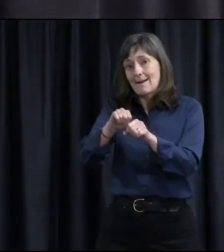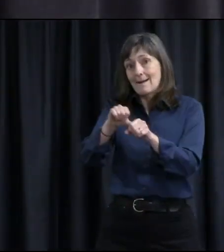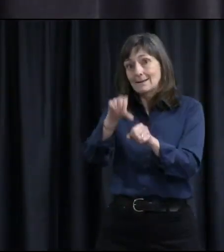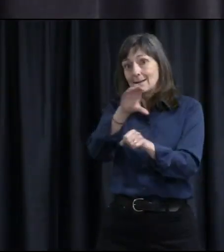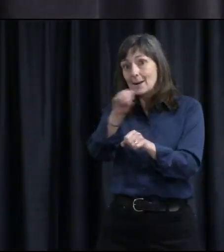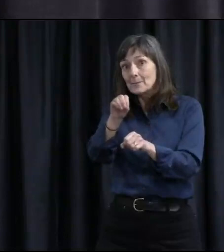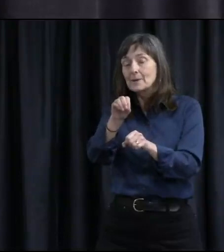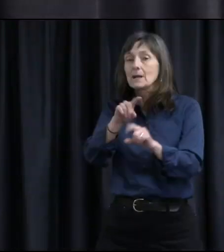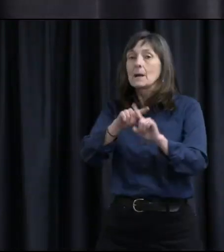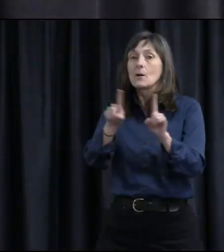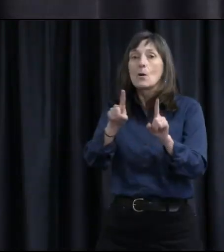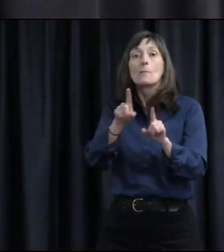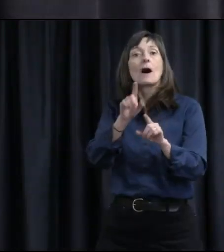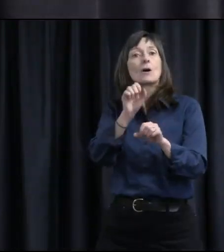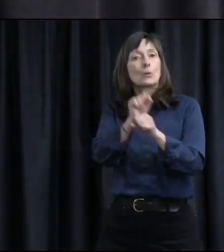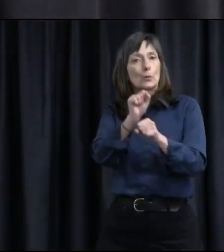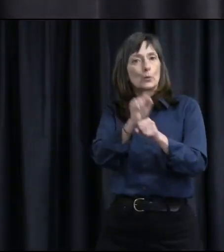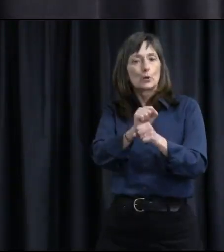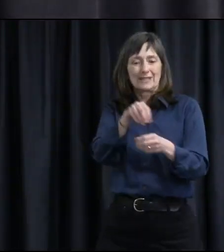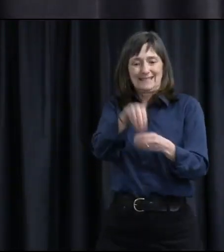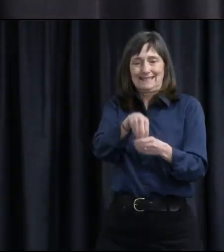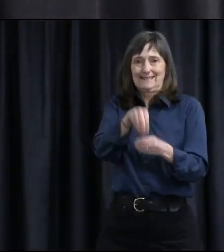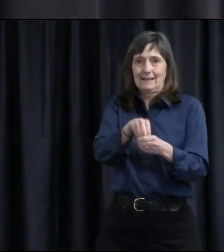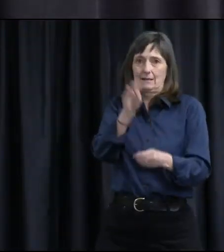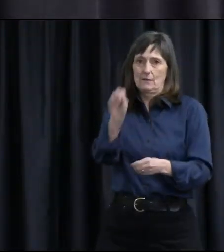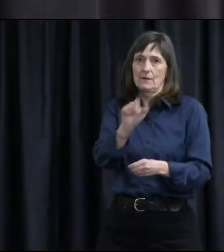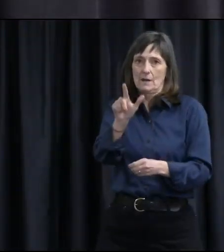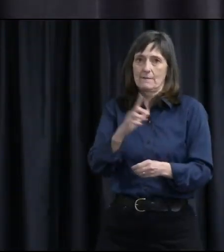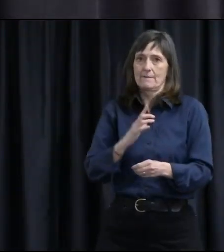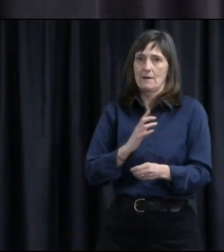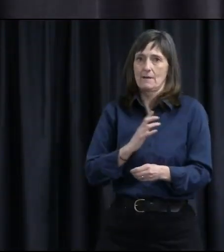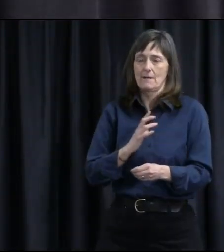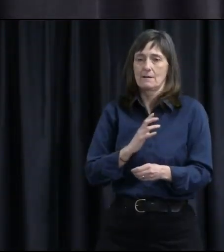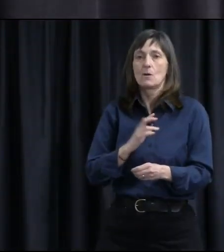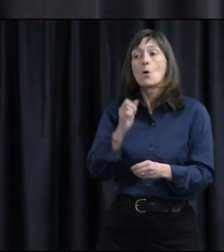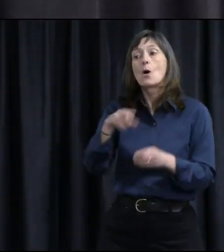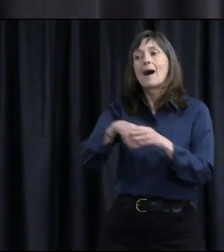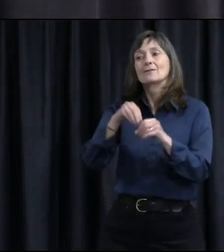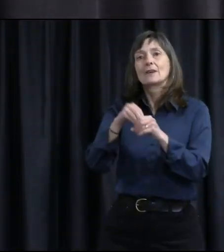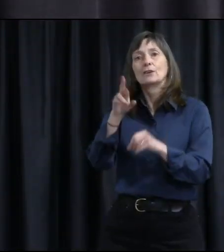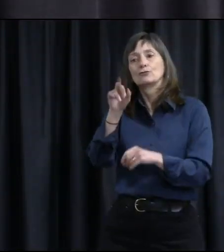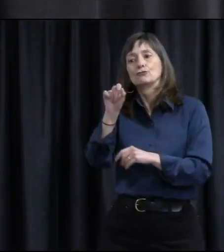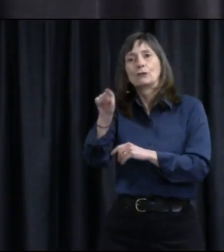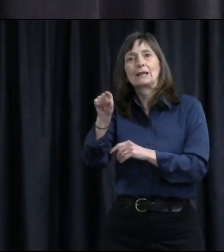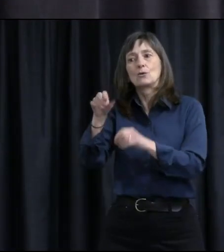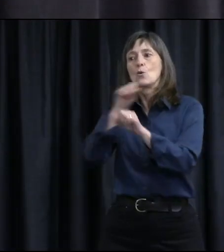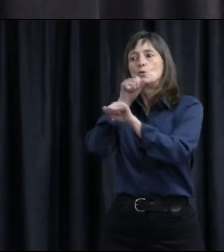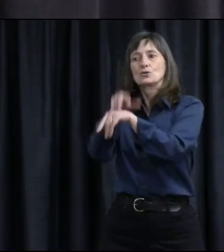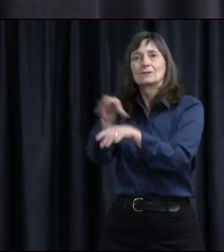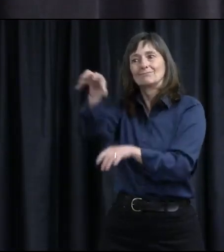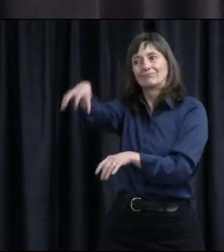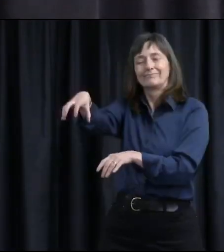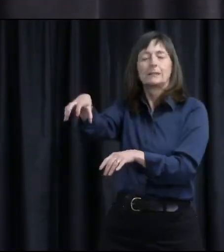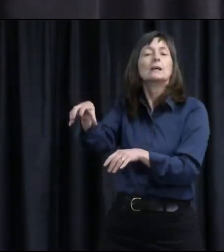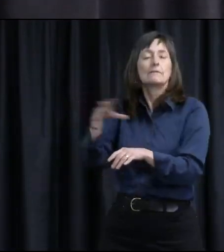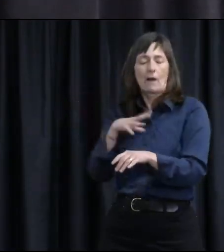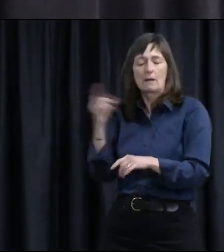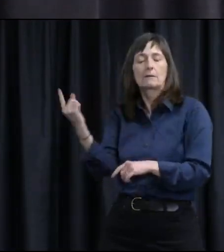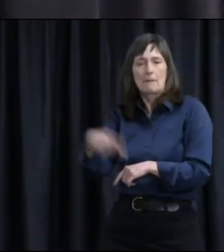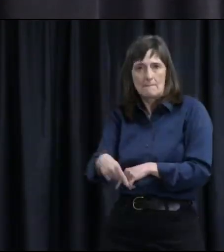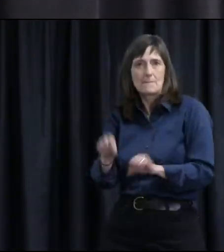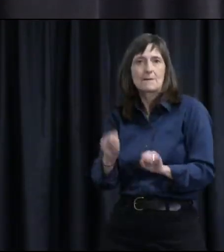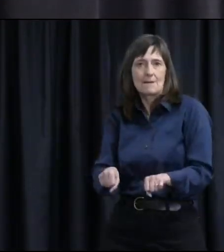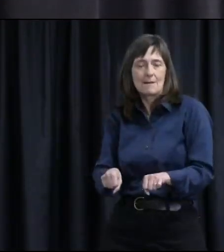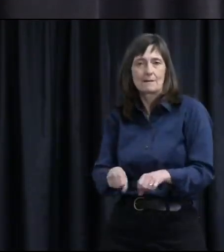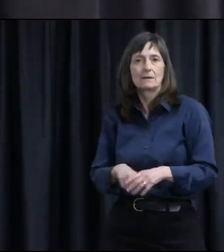our offshore rigs would be another example. Those that supply critical infrastructure of our province's infrastructure, supply